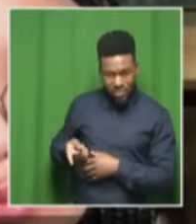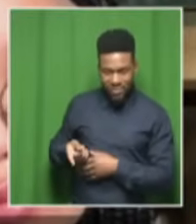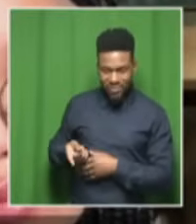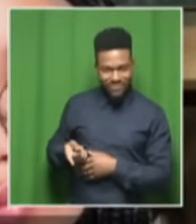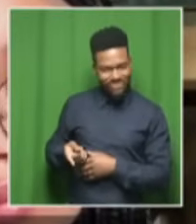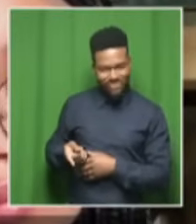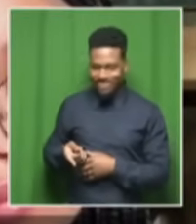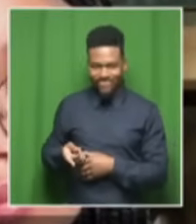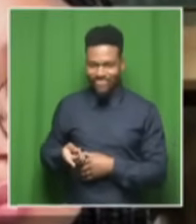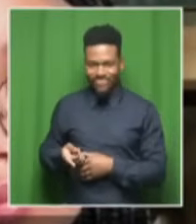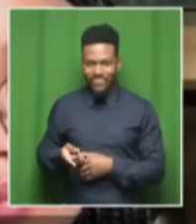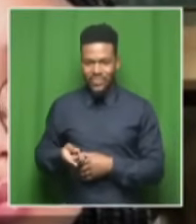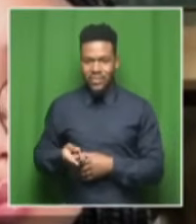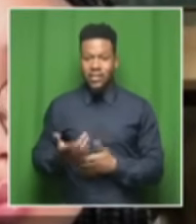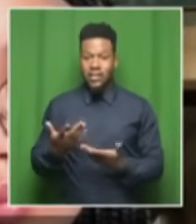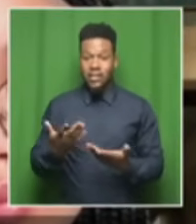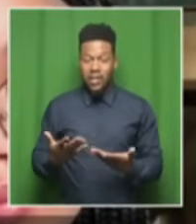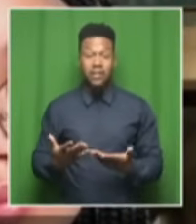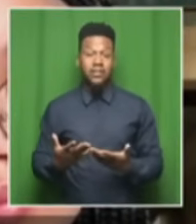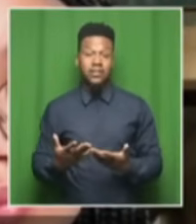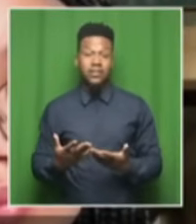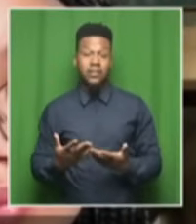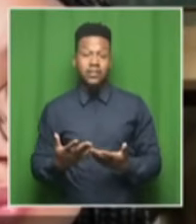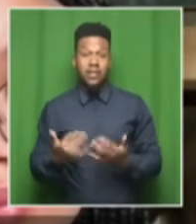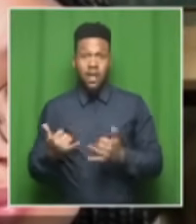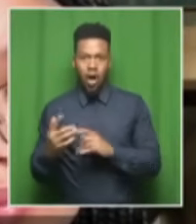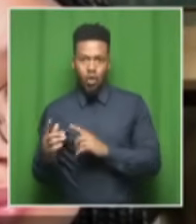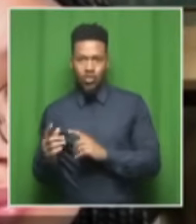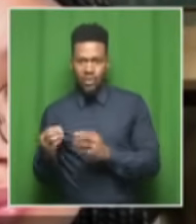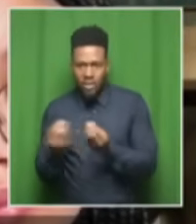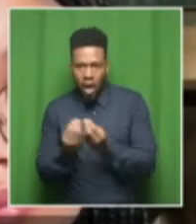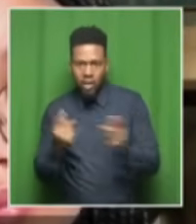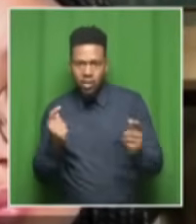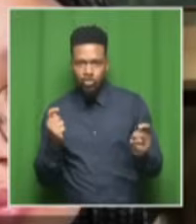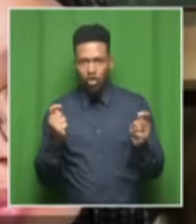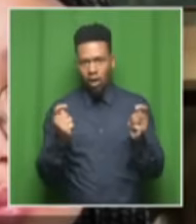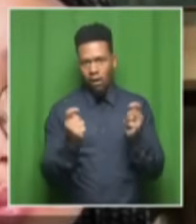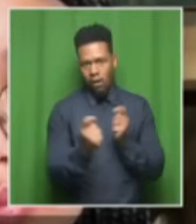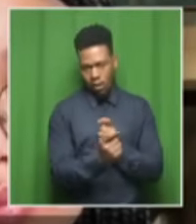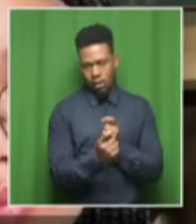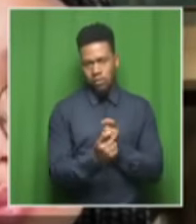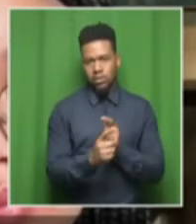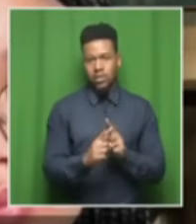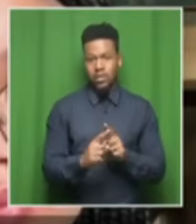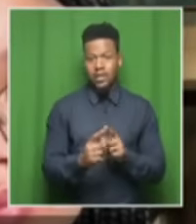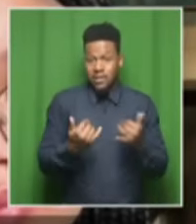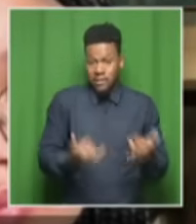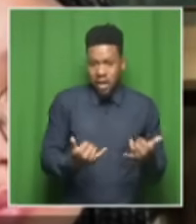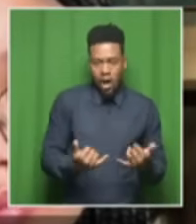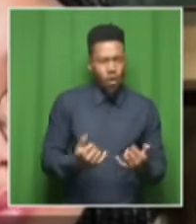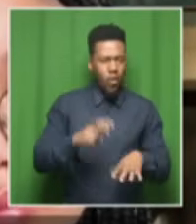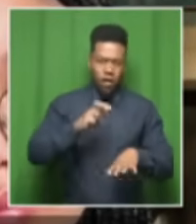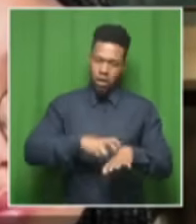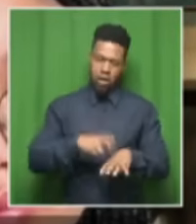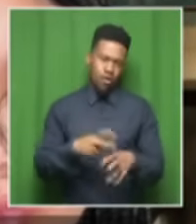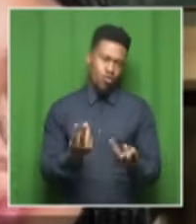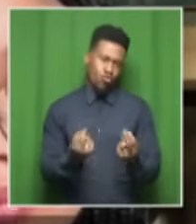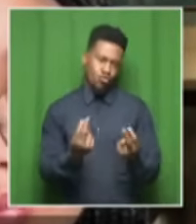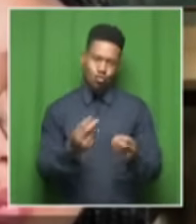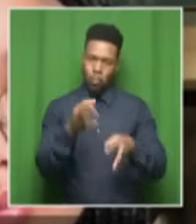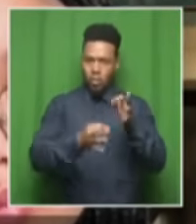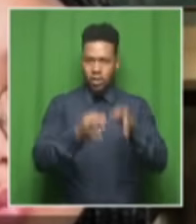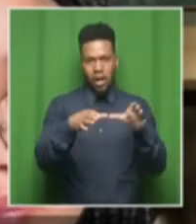Okay. I think they were effective in the beginning parts of it and then in the transitional period. But I think in the current state, we need a new political party. Right.